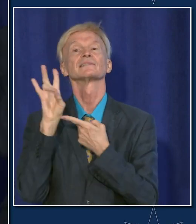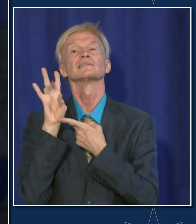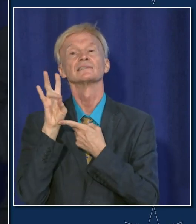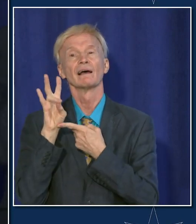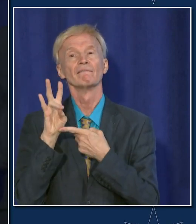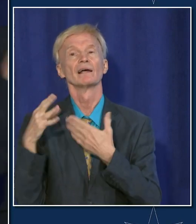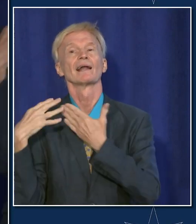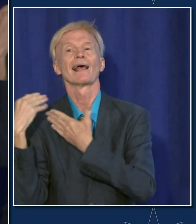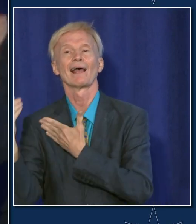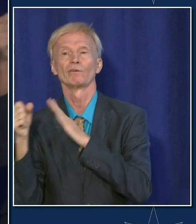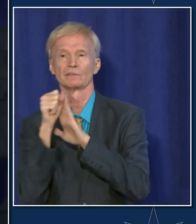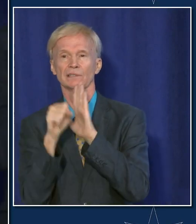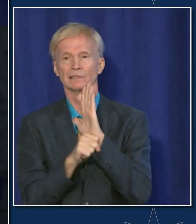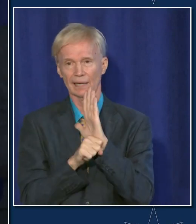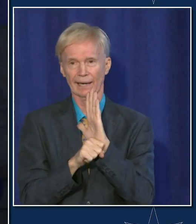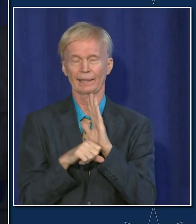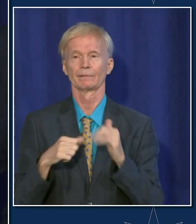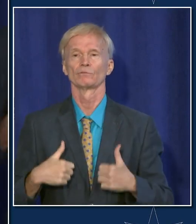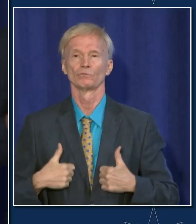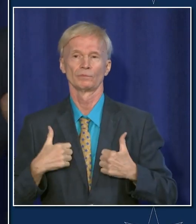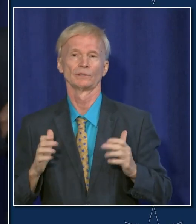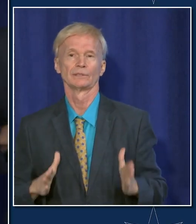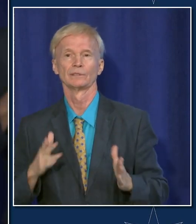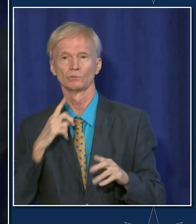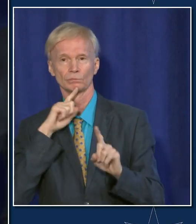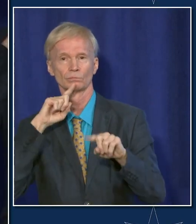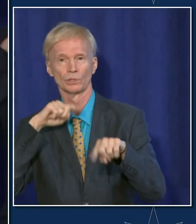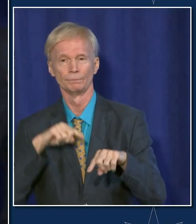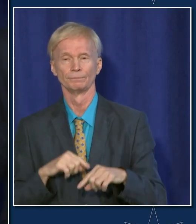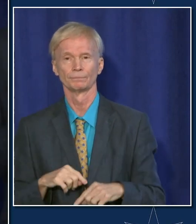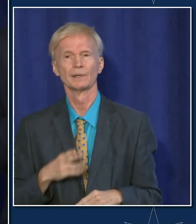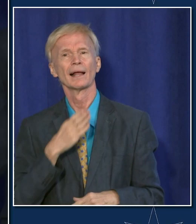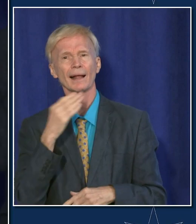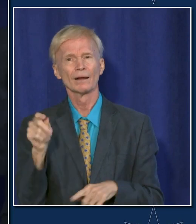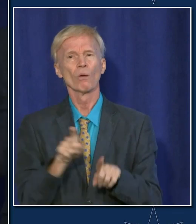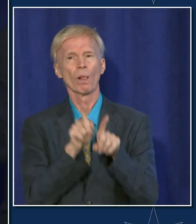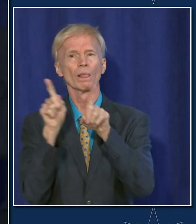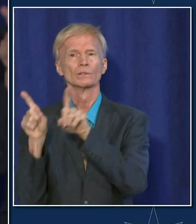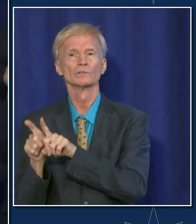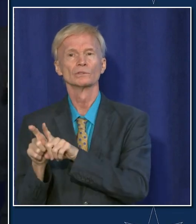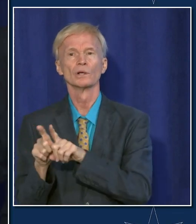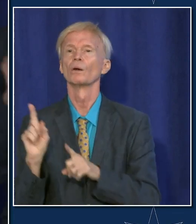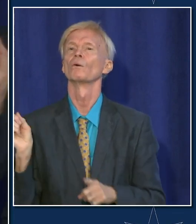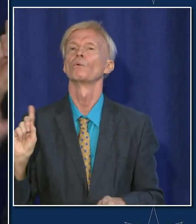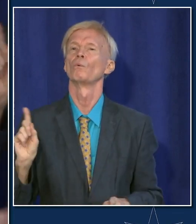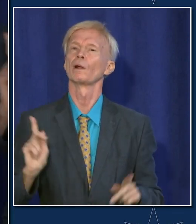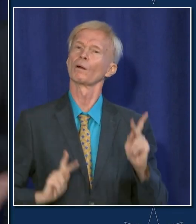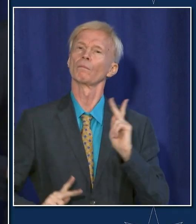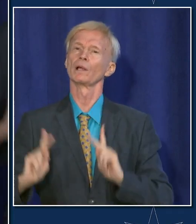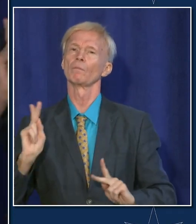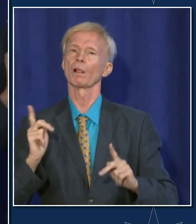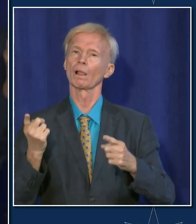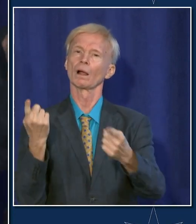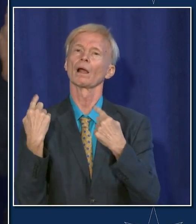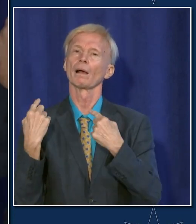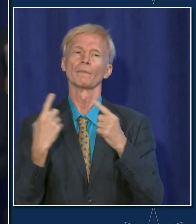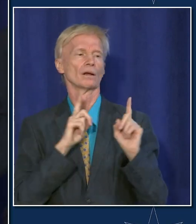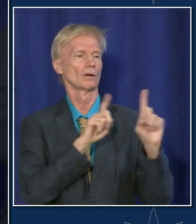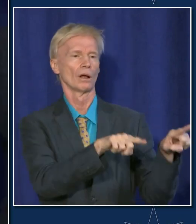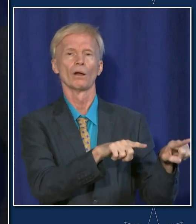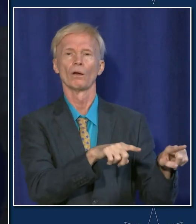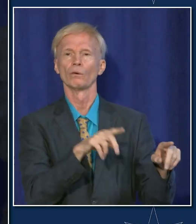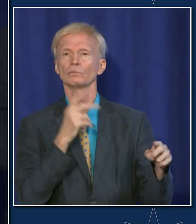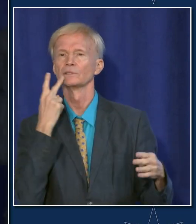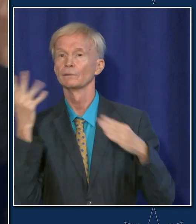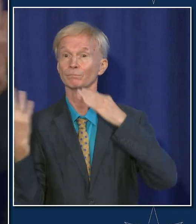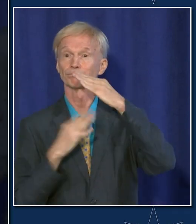residents. And just to highlight again, this is also reflective of risk in likely where folks are also coming from and going to, if you're seeing